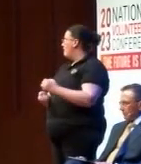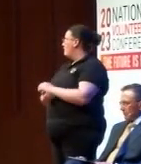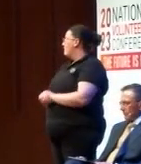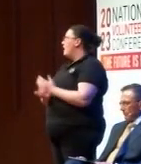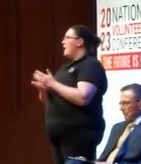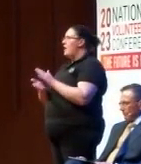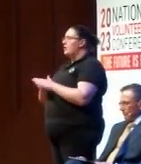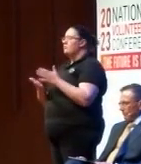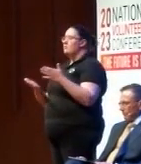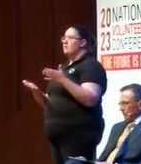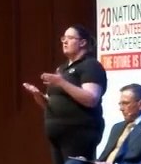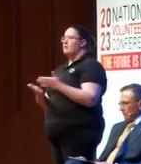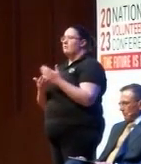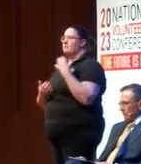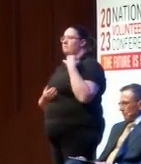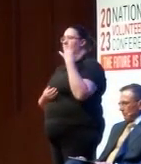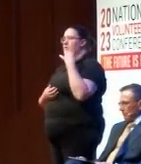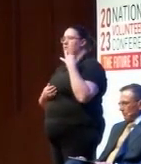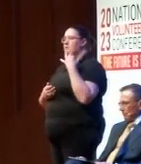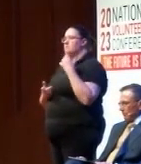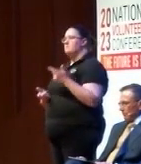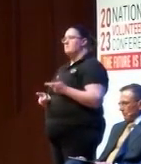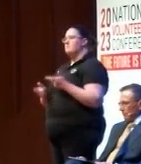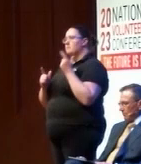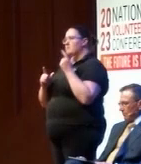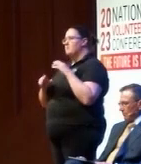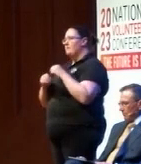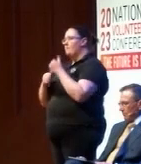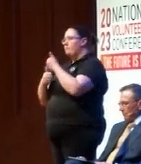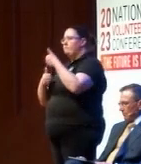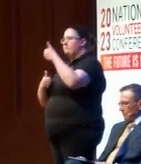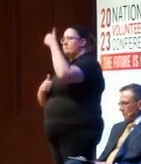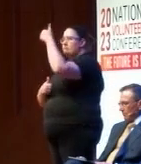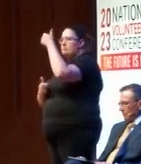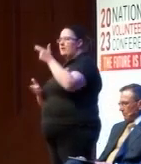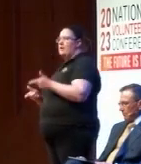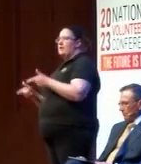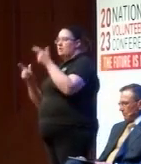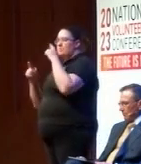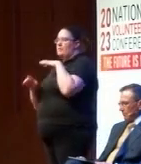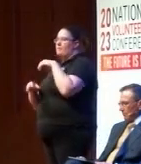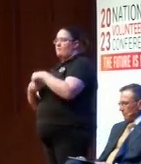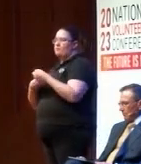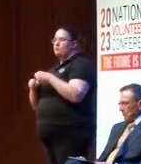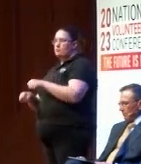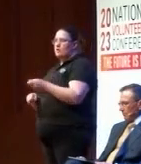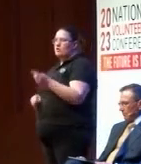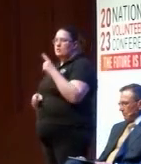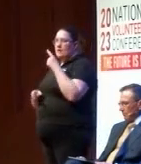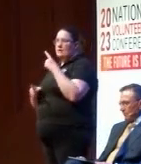within organisations to be contributing to strategy and decision making?